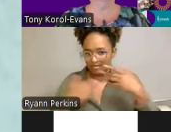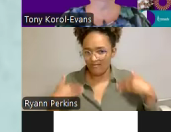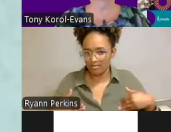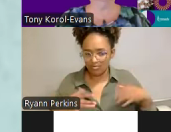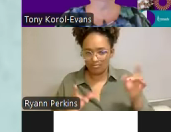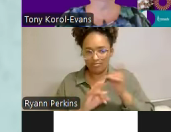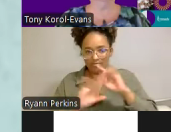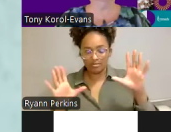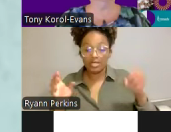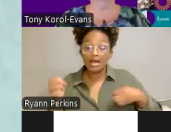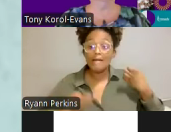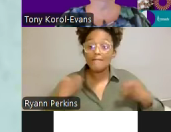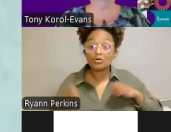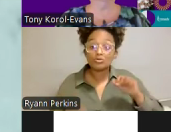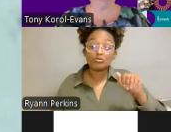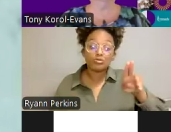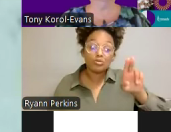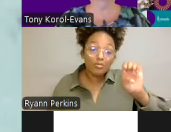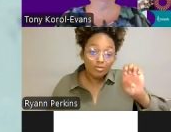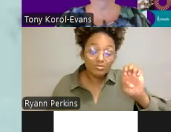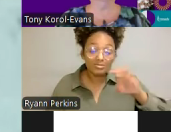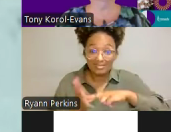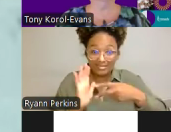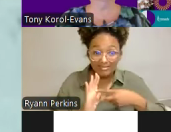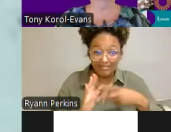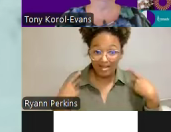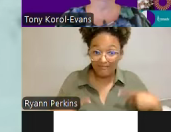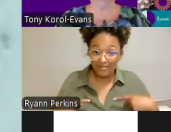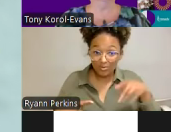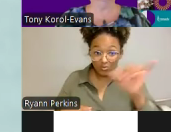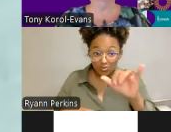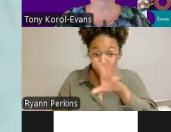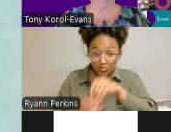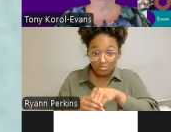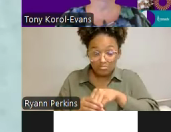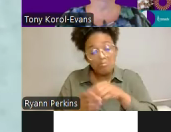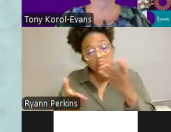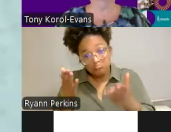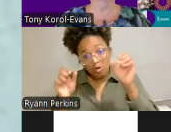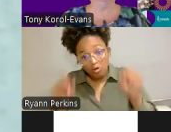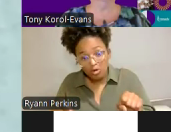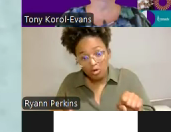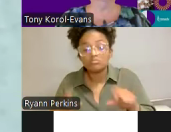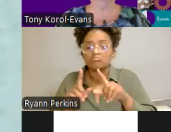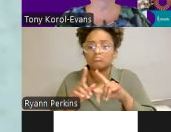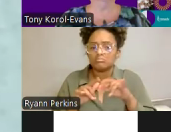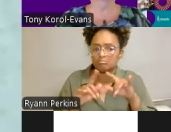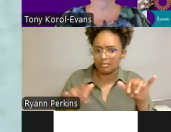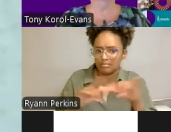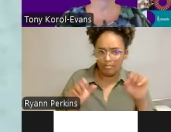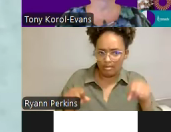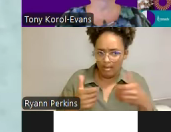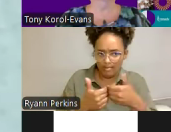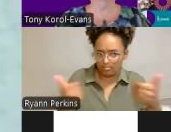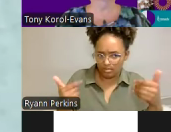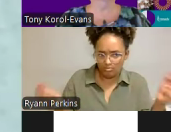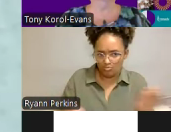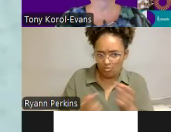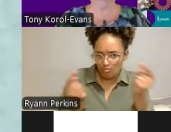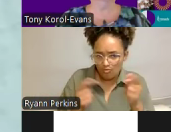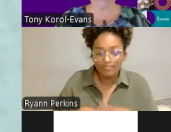not include physical violence, but it can be equally as harmful. When someone is abused emotionally, they may be called names,